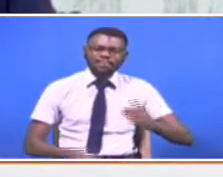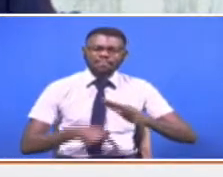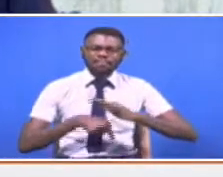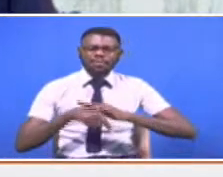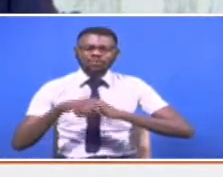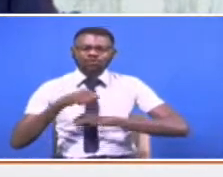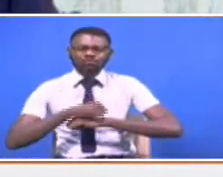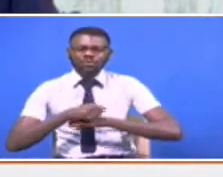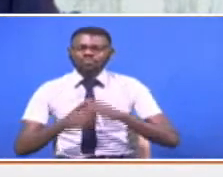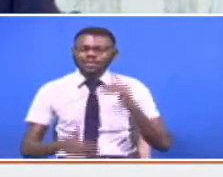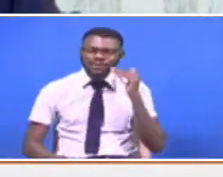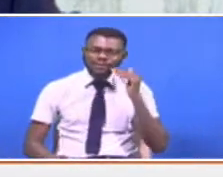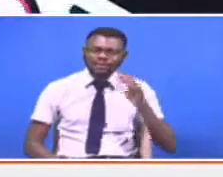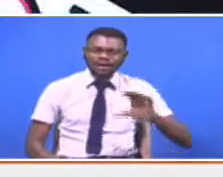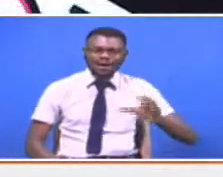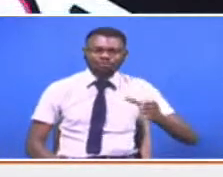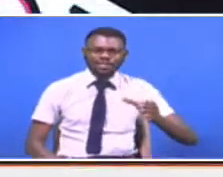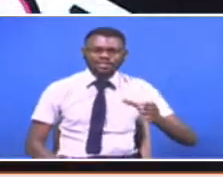in Siaya County.